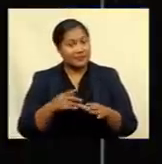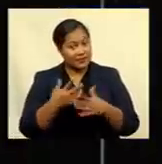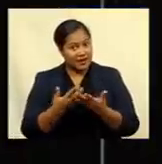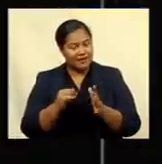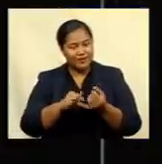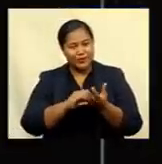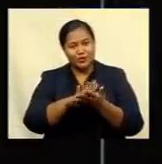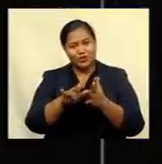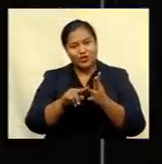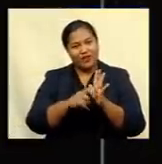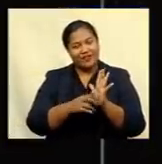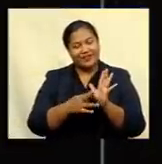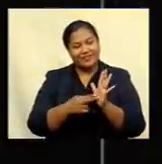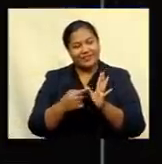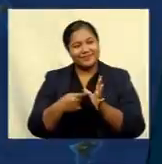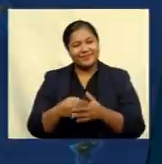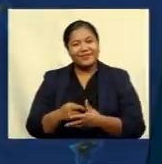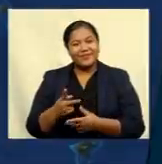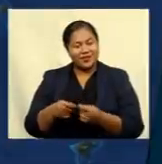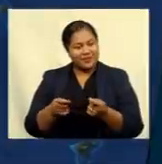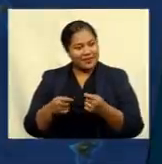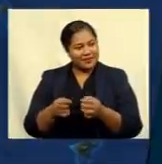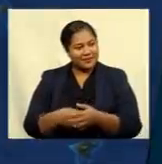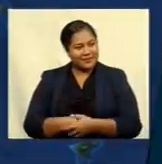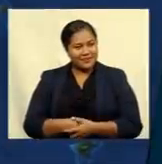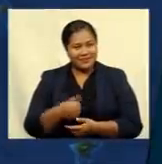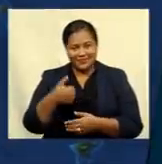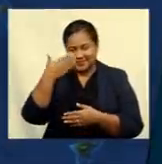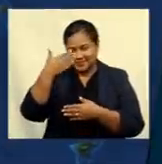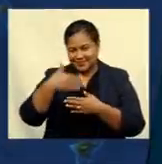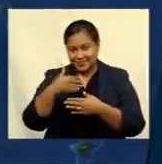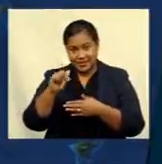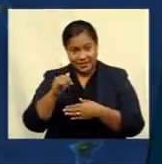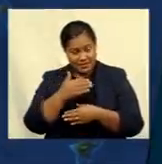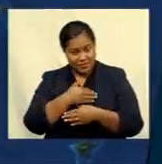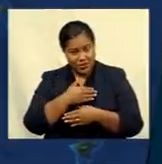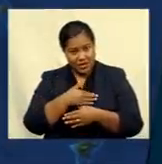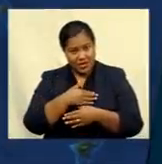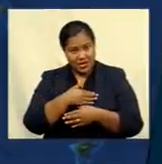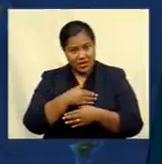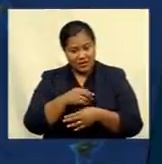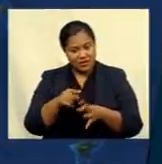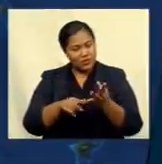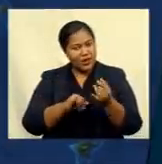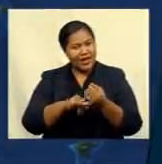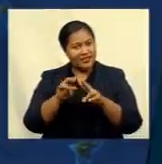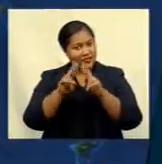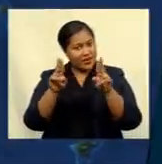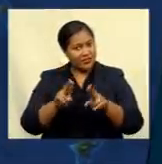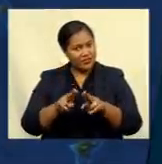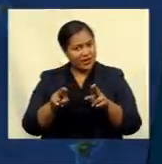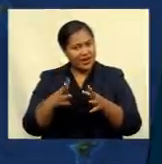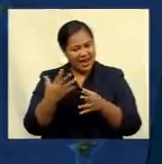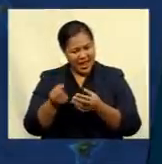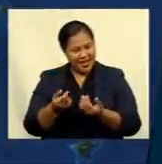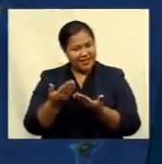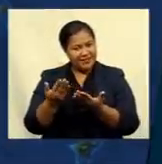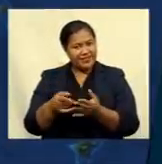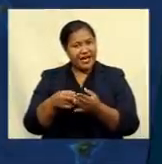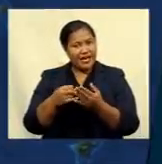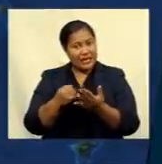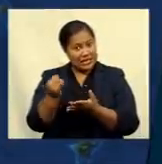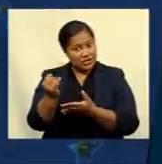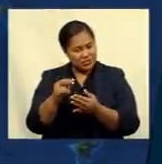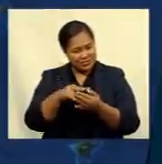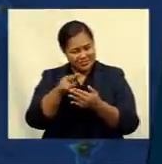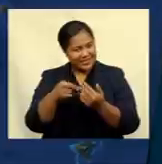Sharon to give us the latest on the markets. Good evening. This morning, the U.S. Federal Reserve held its benchmark interest rate near zero